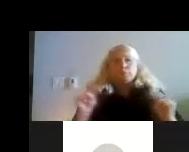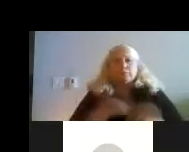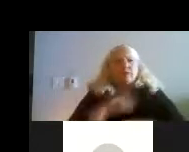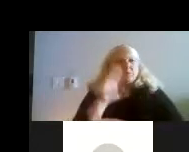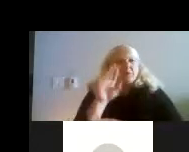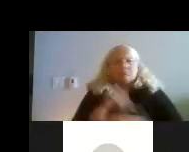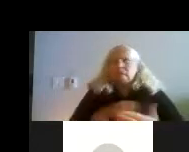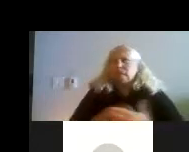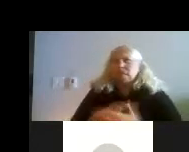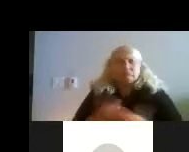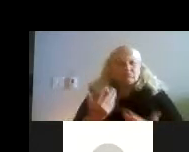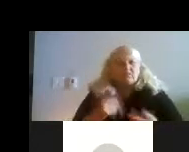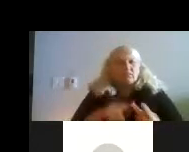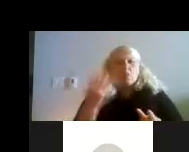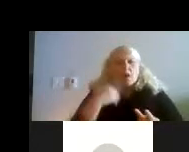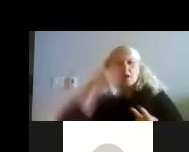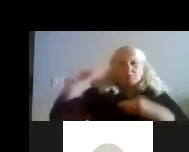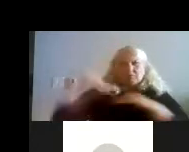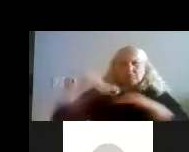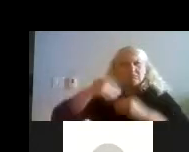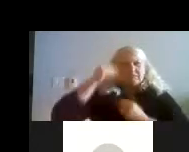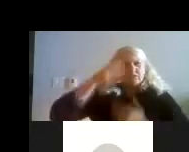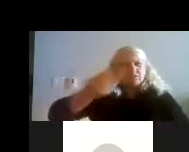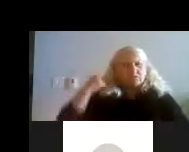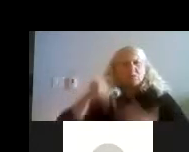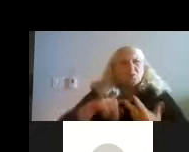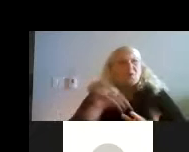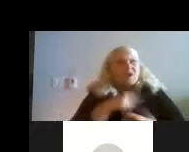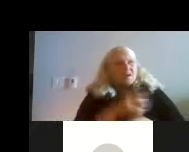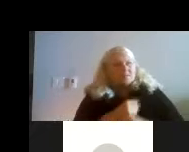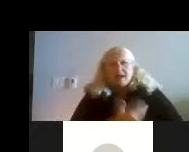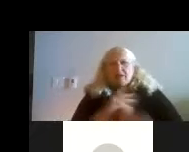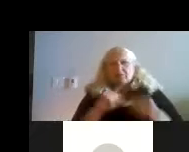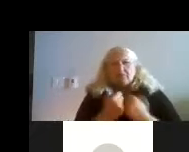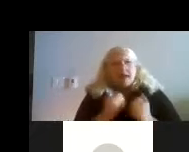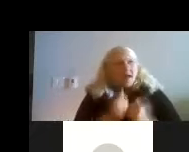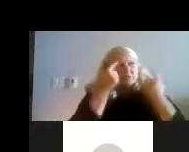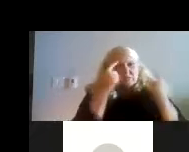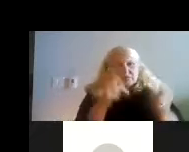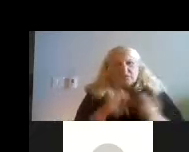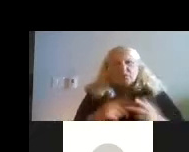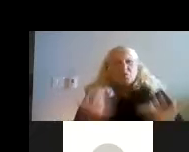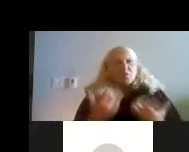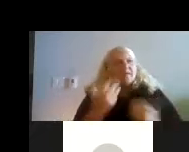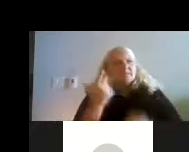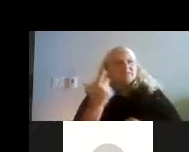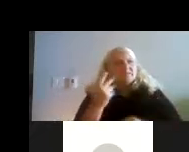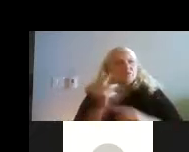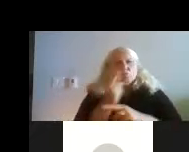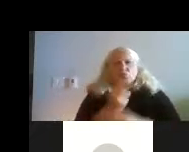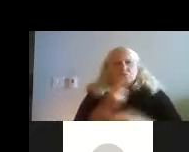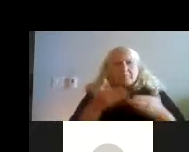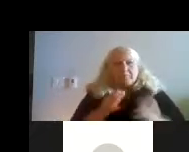did that information come from? How does our team operate? What sorts of ontologies and epistemologies do we use?